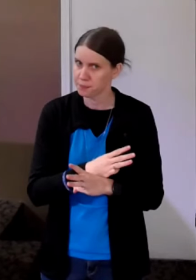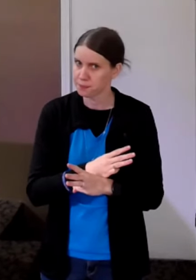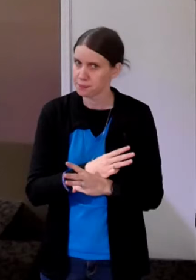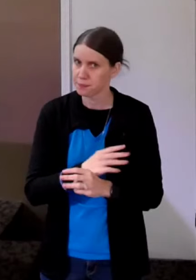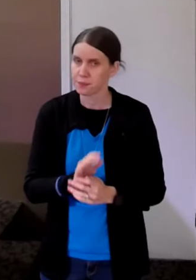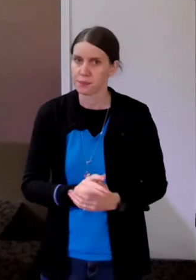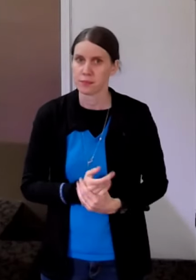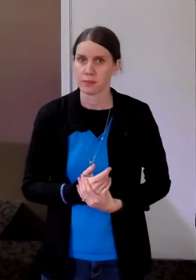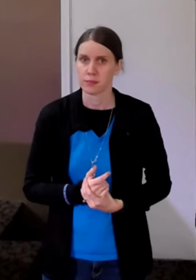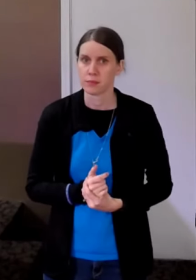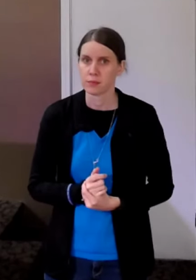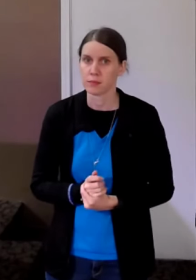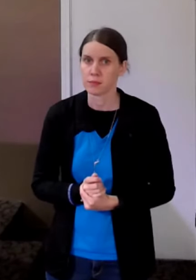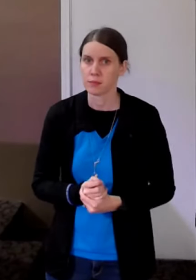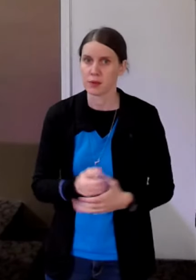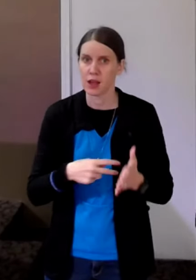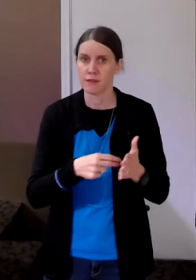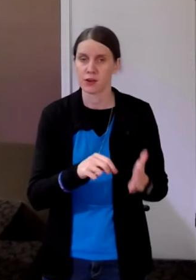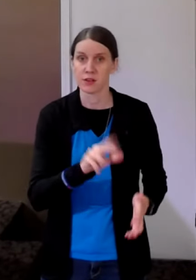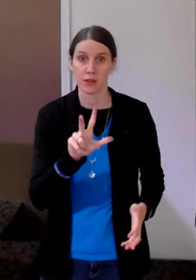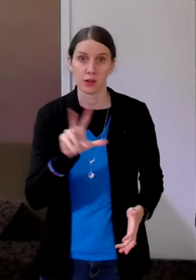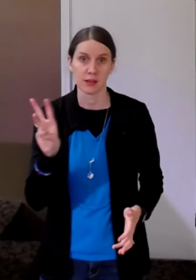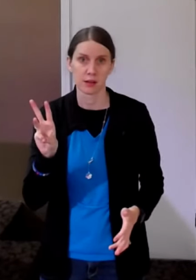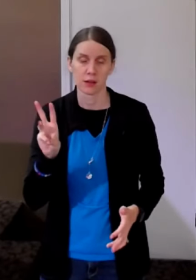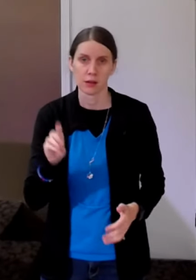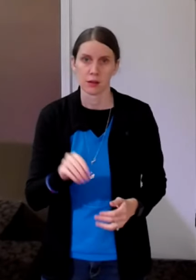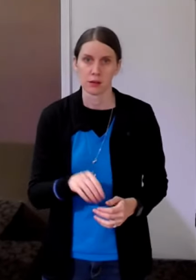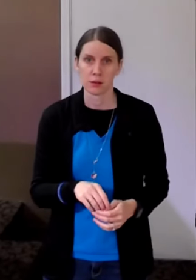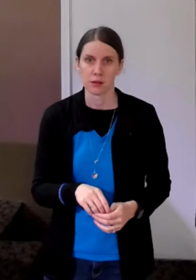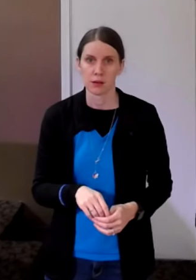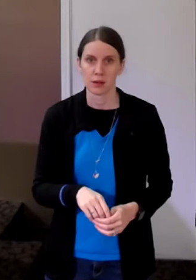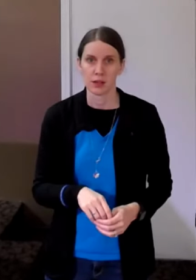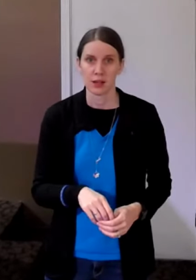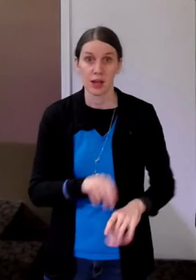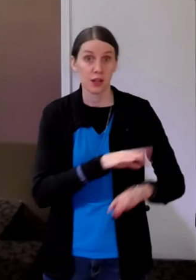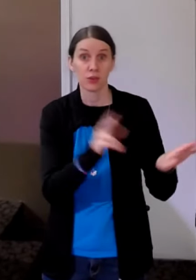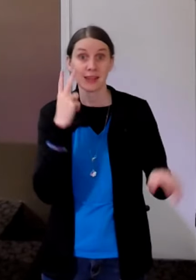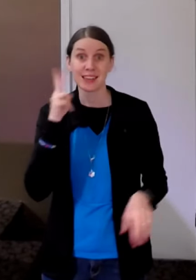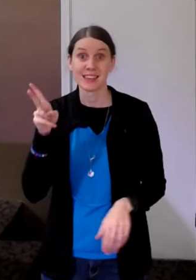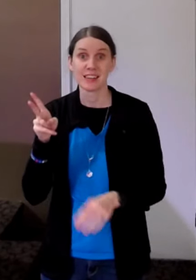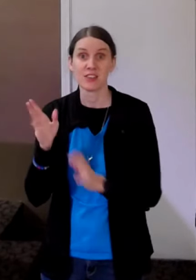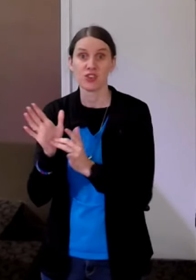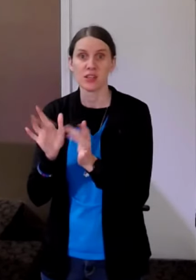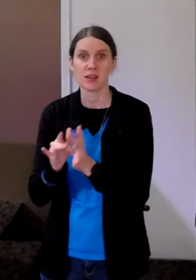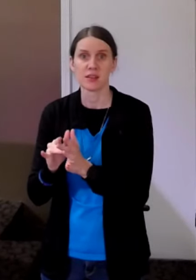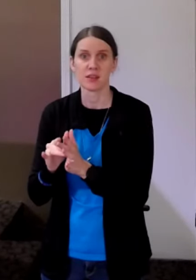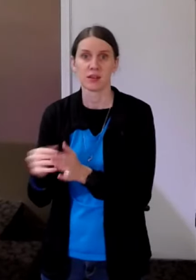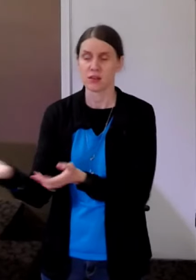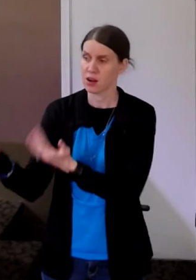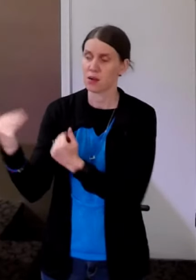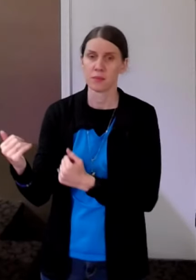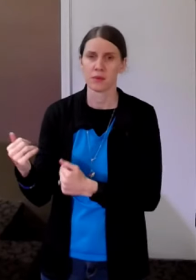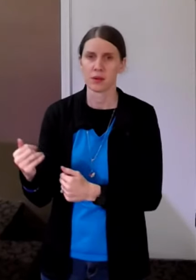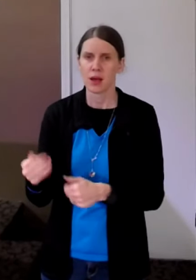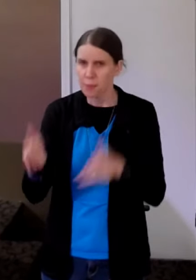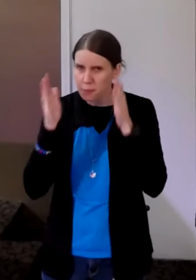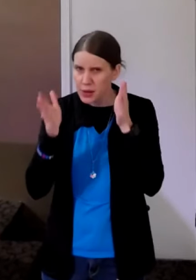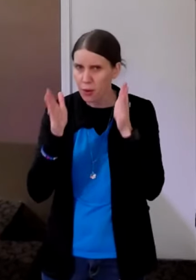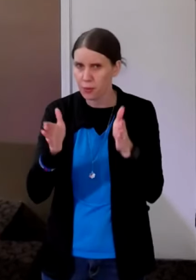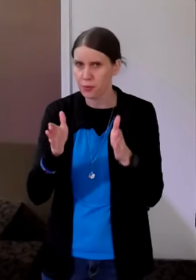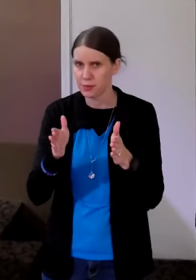world." And in verse 36, "And looking upon Jesus as he walked, he saith,